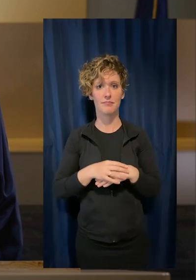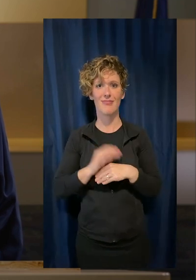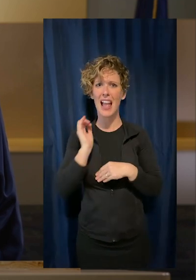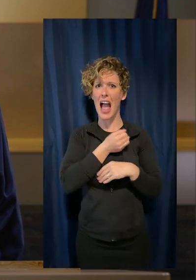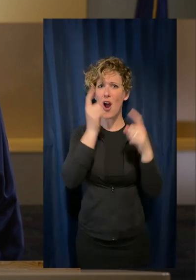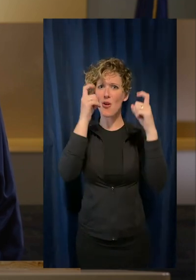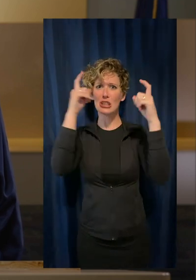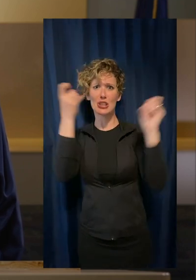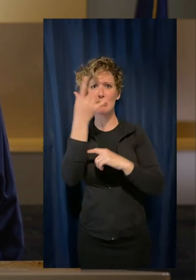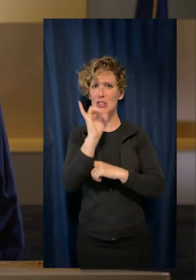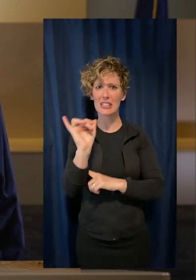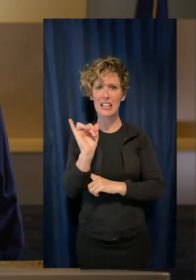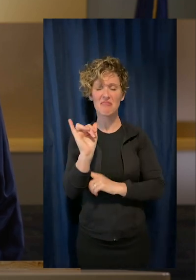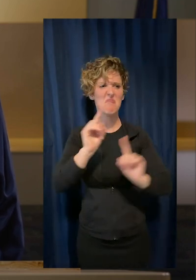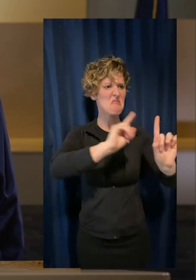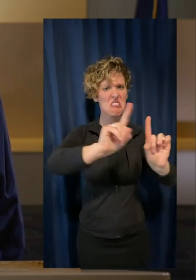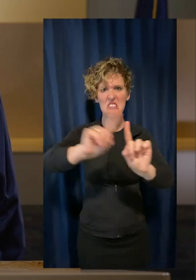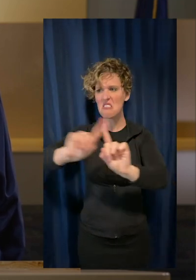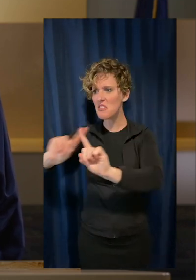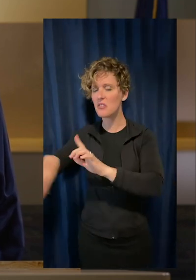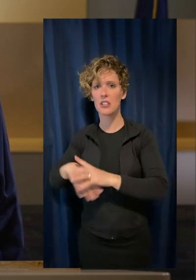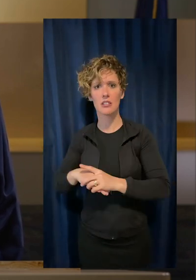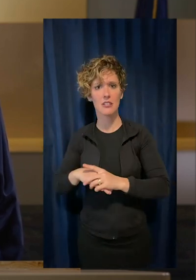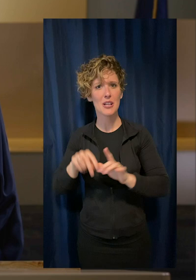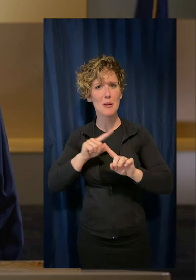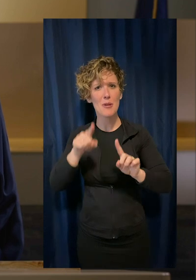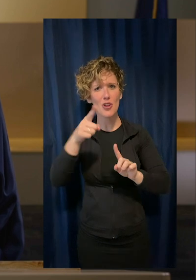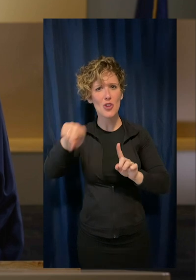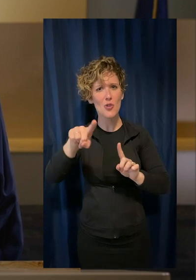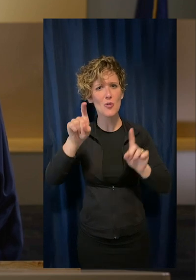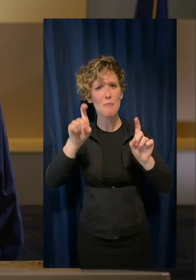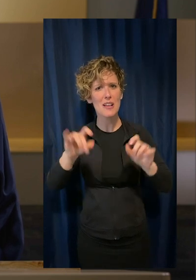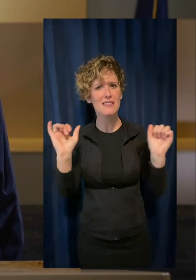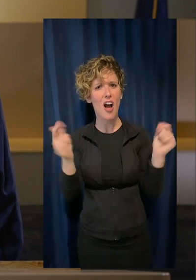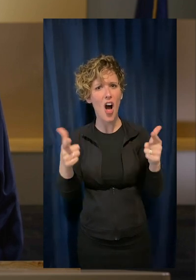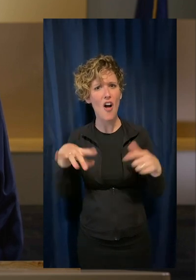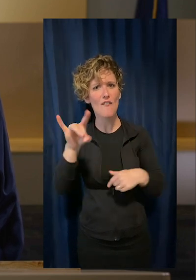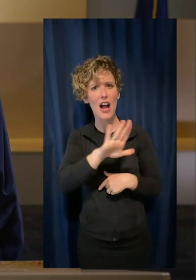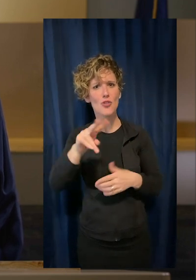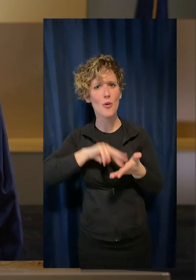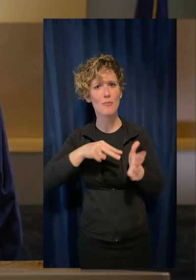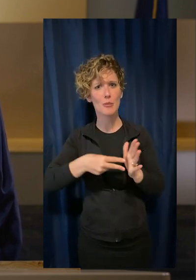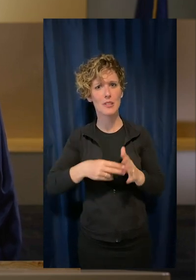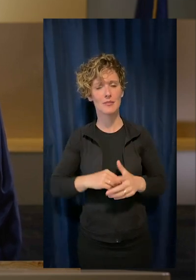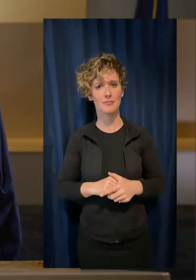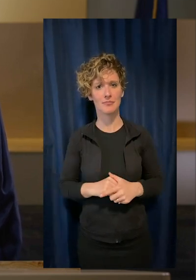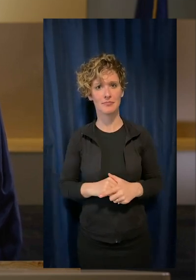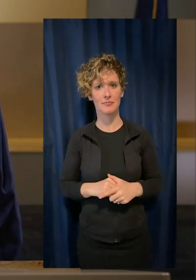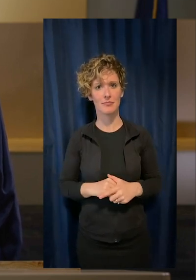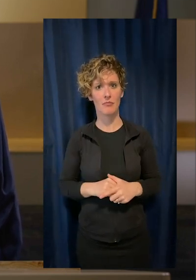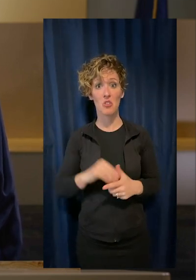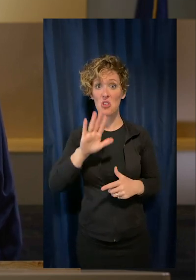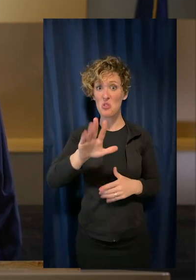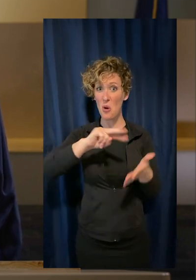paths. As you dream, dare to find purpose in life you choose. Don't live as if the purpose of life is